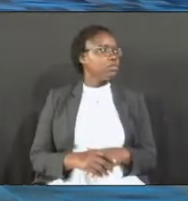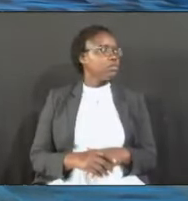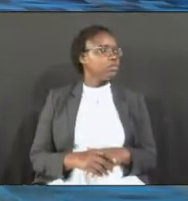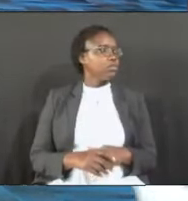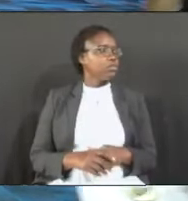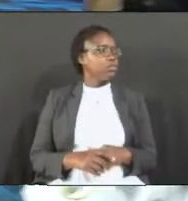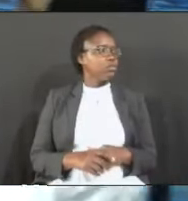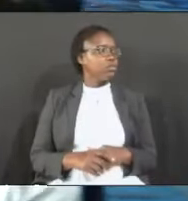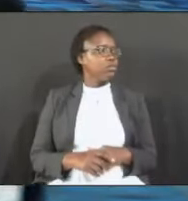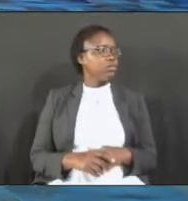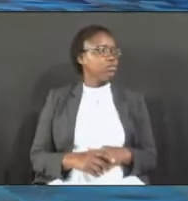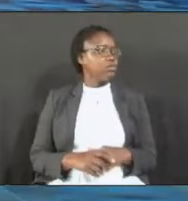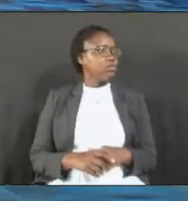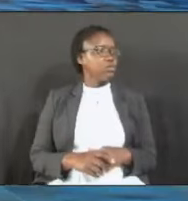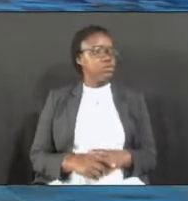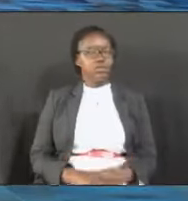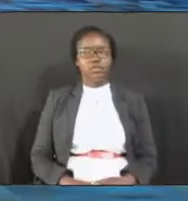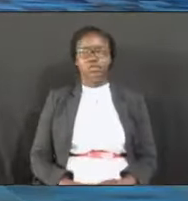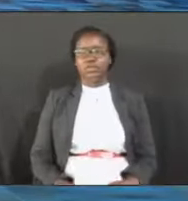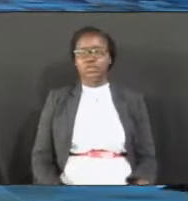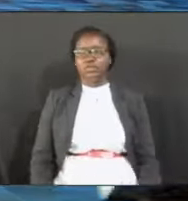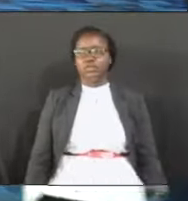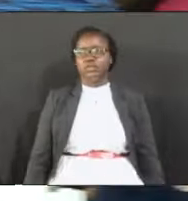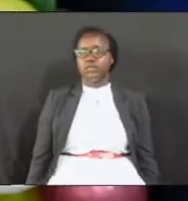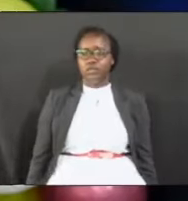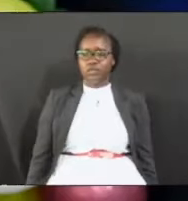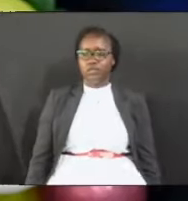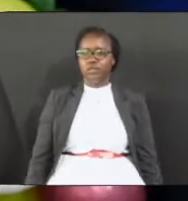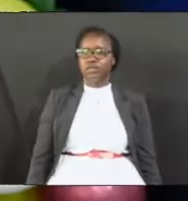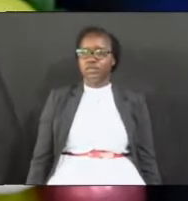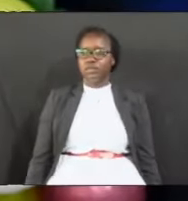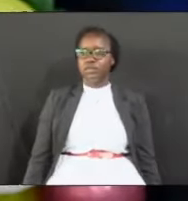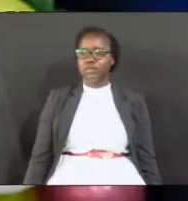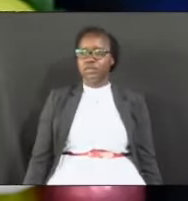he will take care of you.